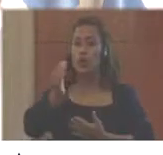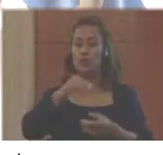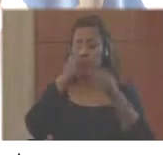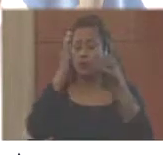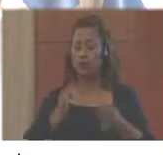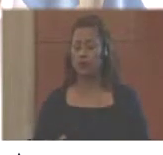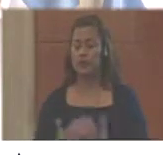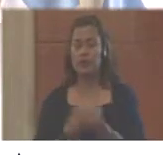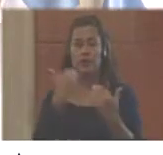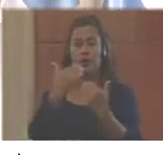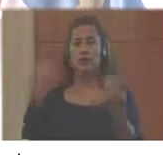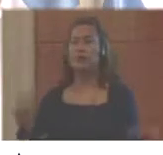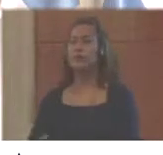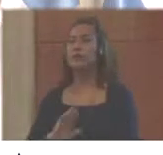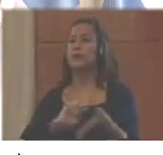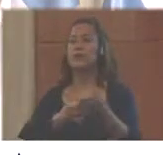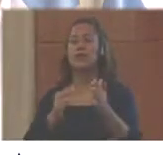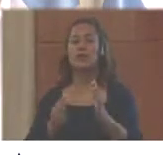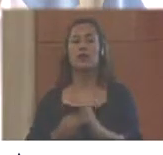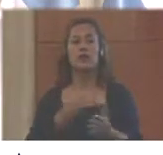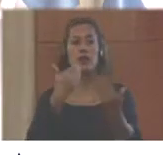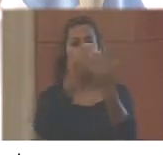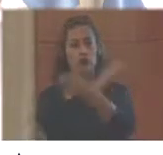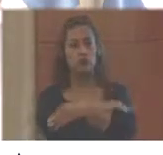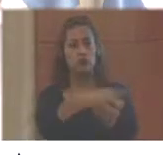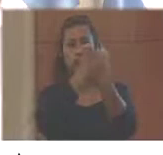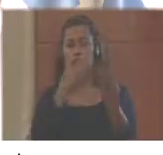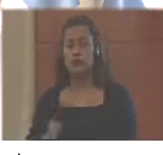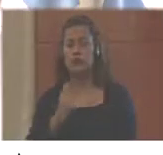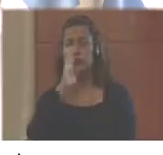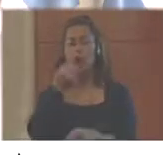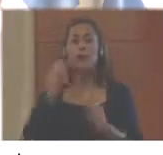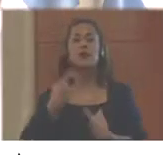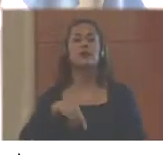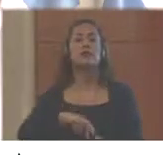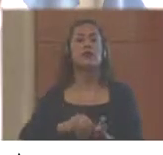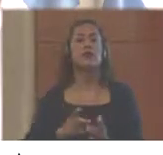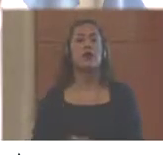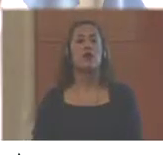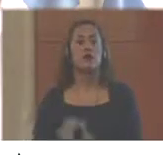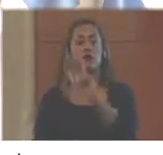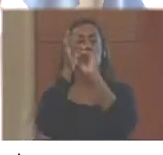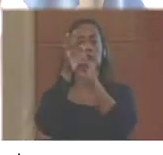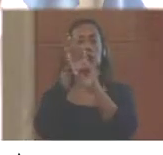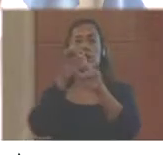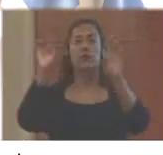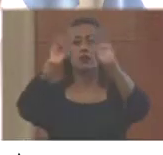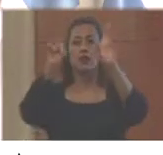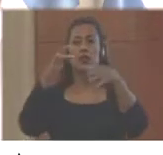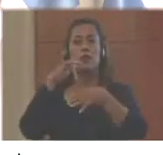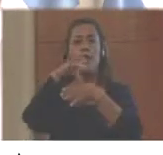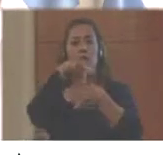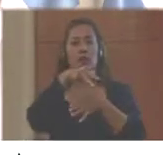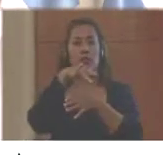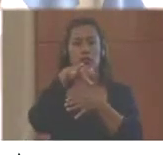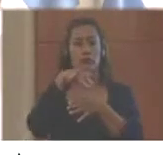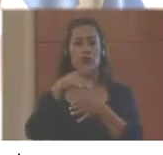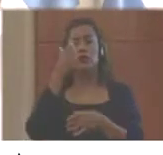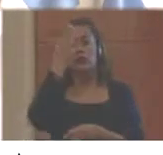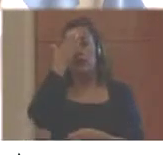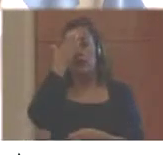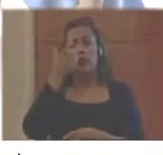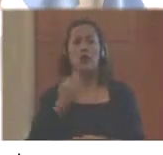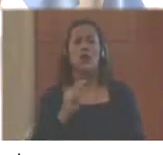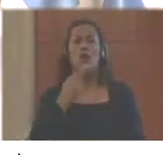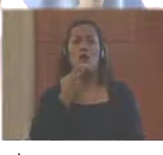thank you and greetings, and thank you for being such a great host and for all your efforts in risk